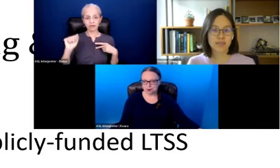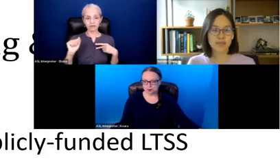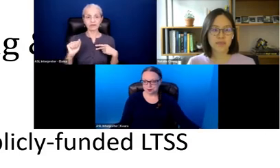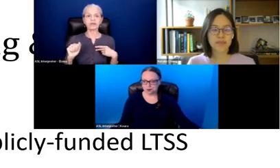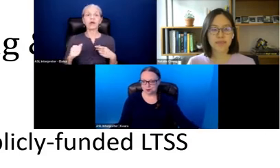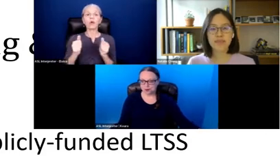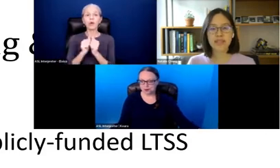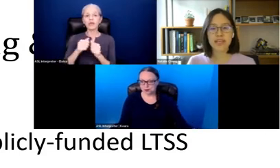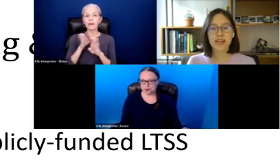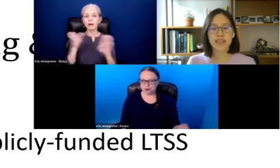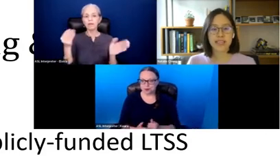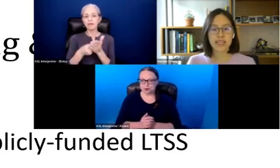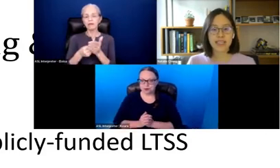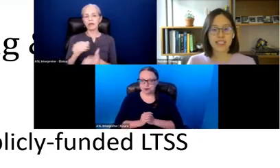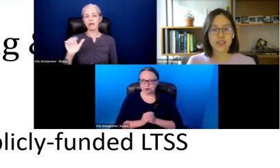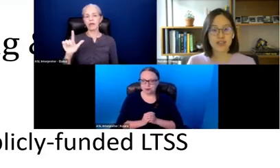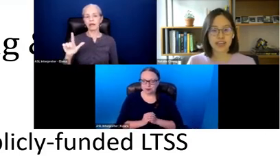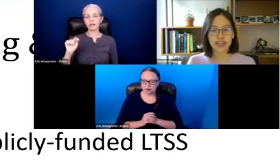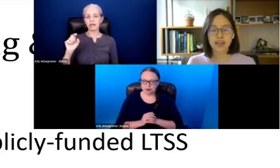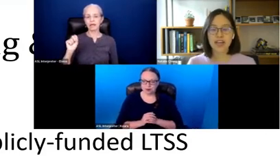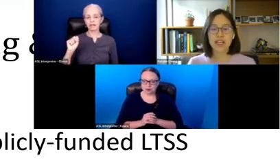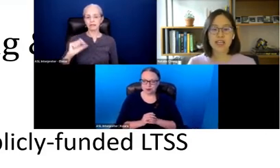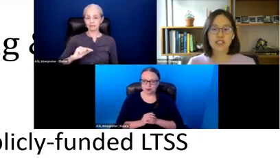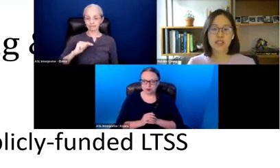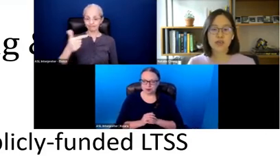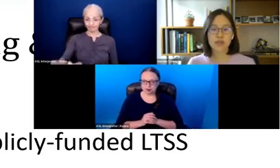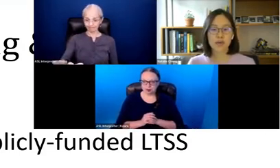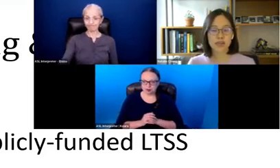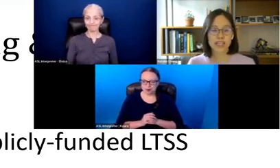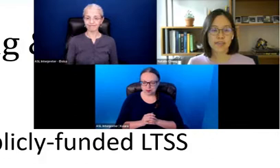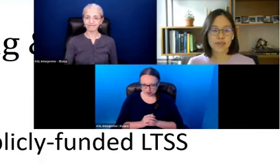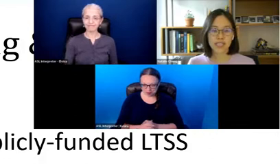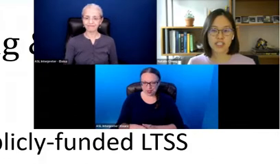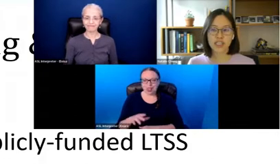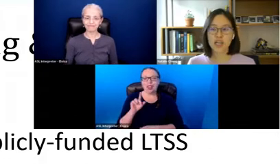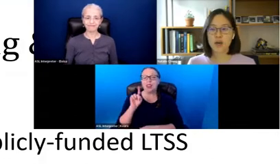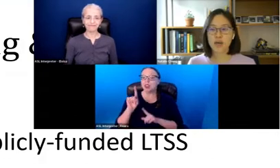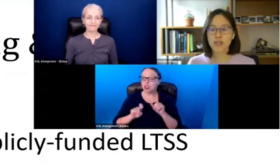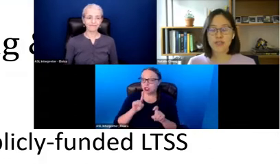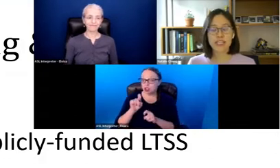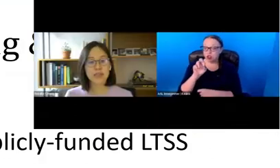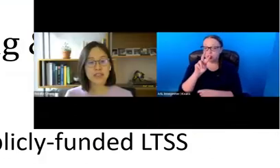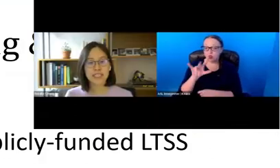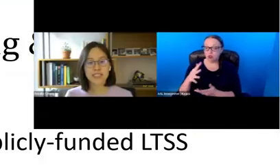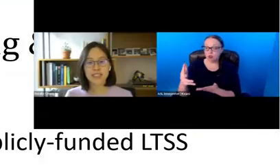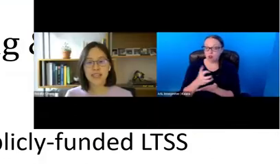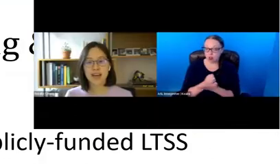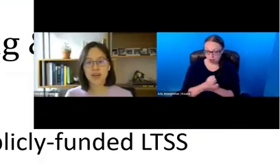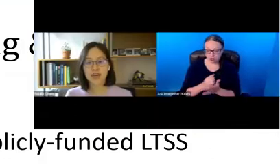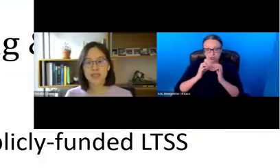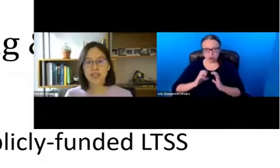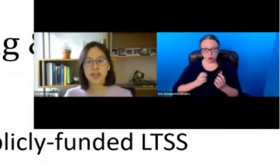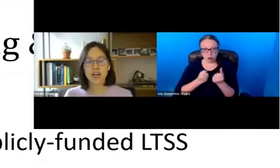LTSS. The NCIAD survey collects consumer-reported information about user experiences